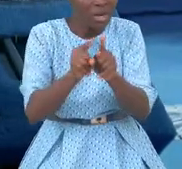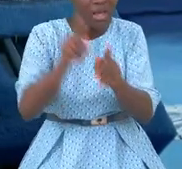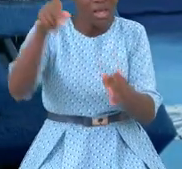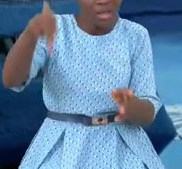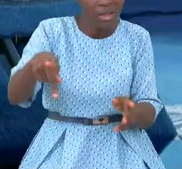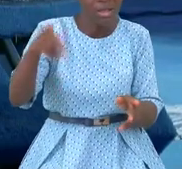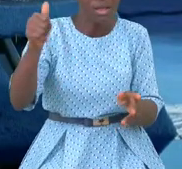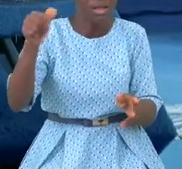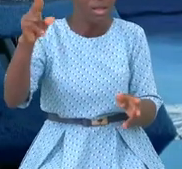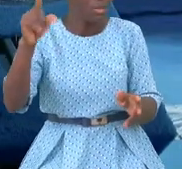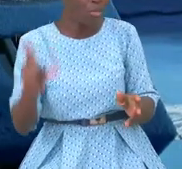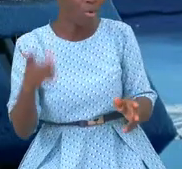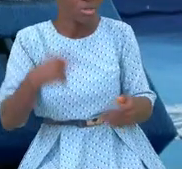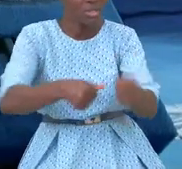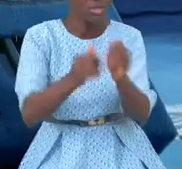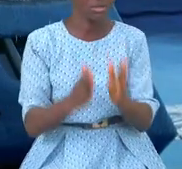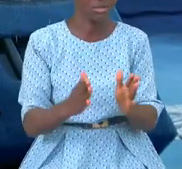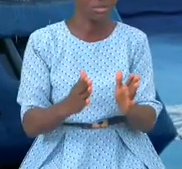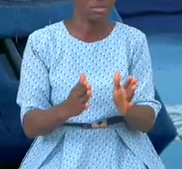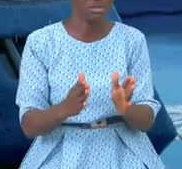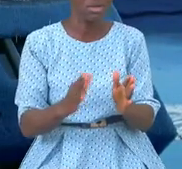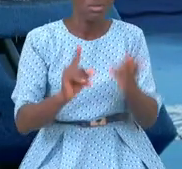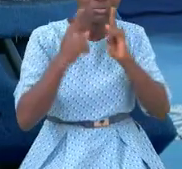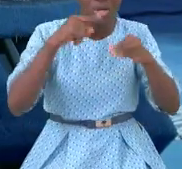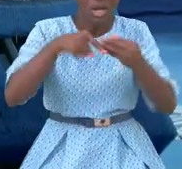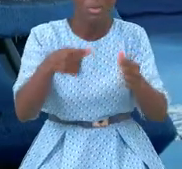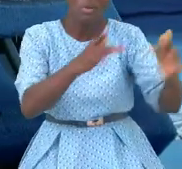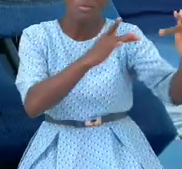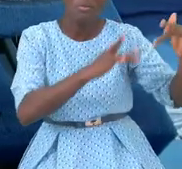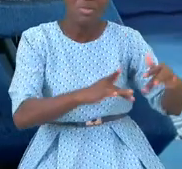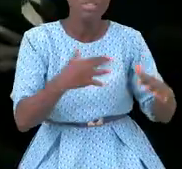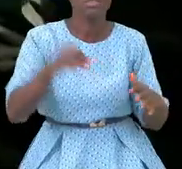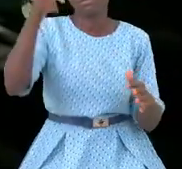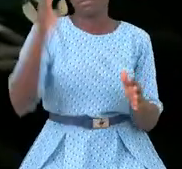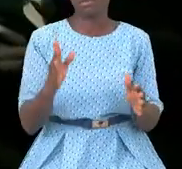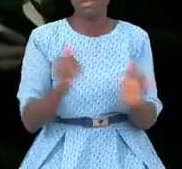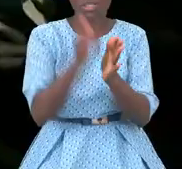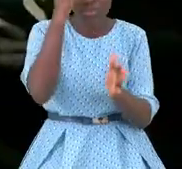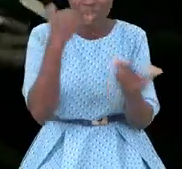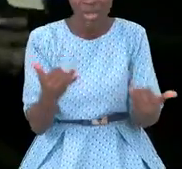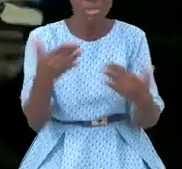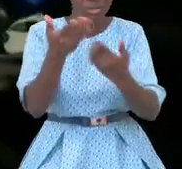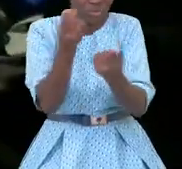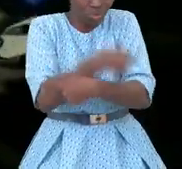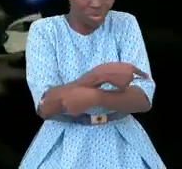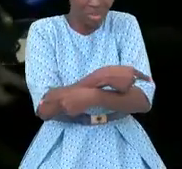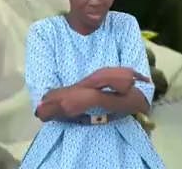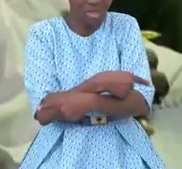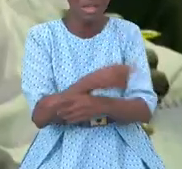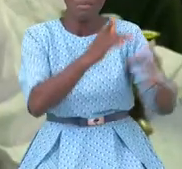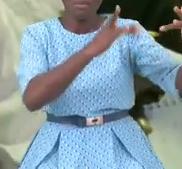of God. That's why as you come today, mercy will reach you there. Mercy will touch you